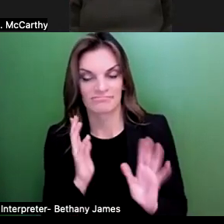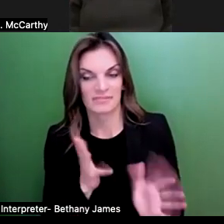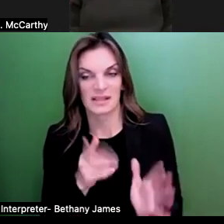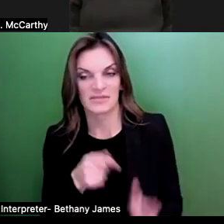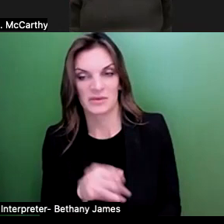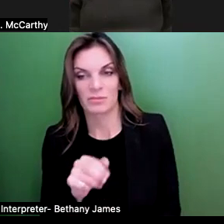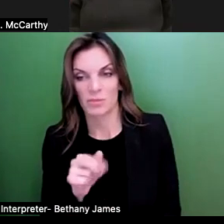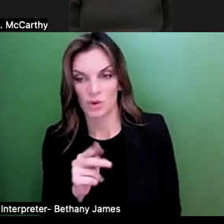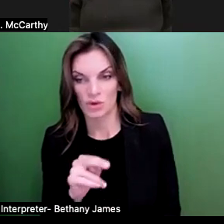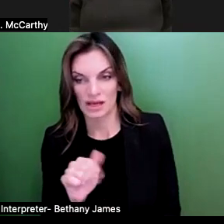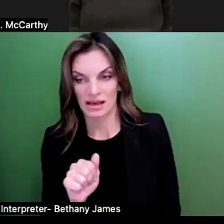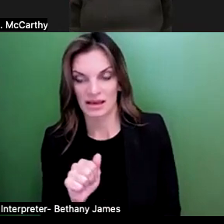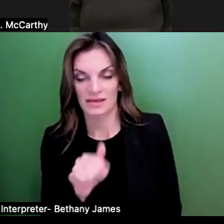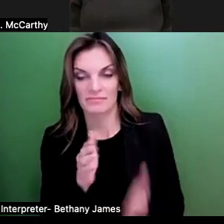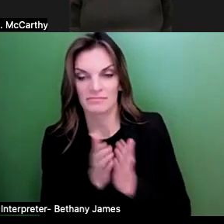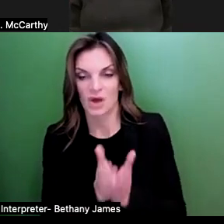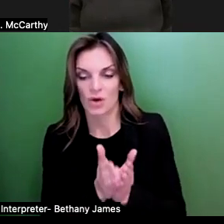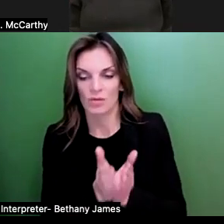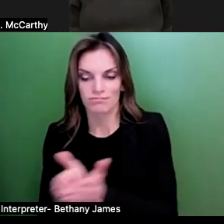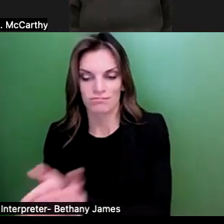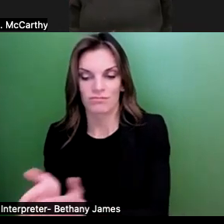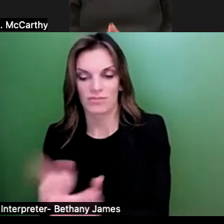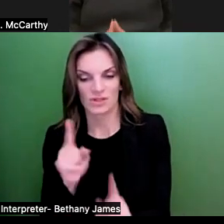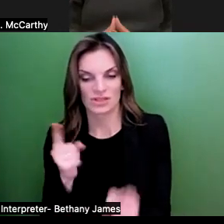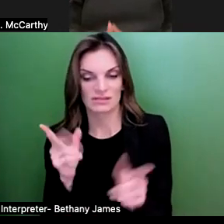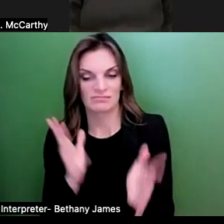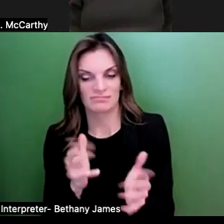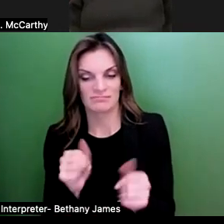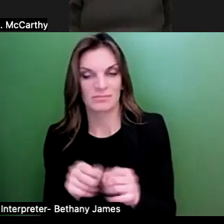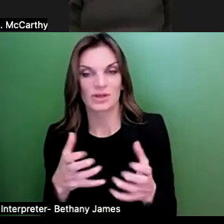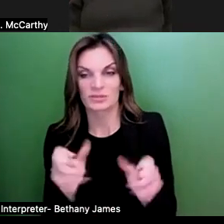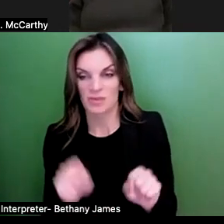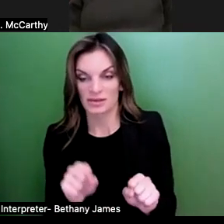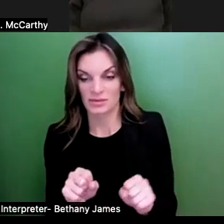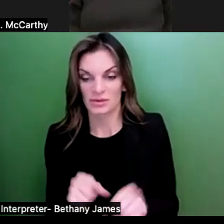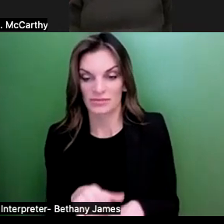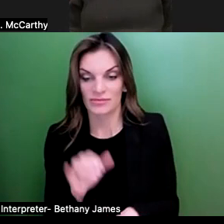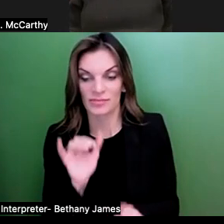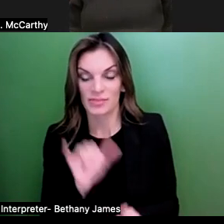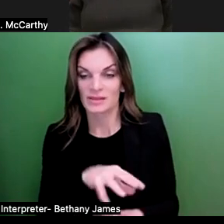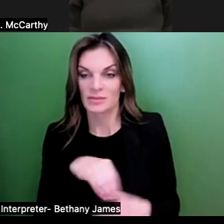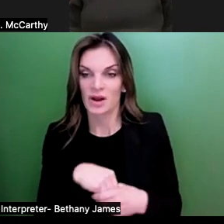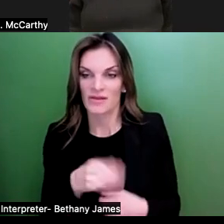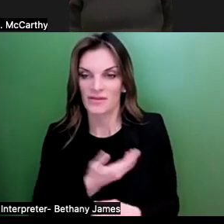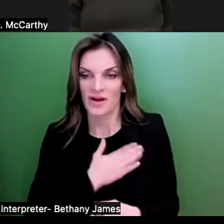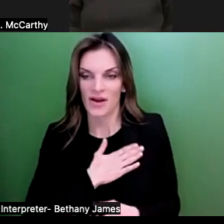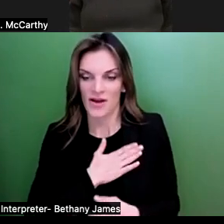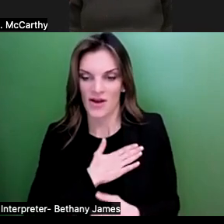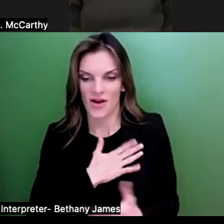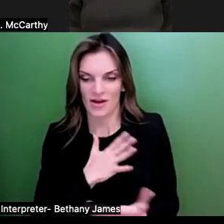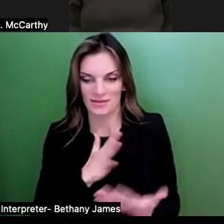marina as much of it as possible as it is. It's part of the tapestry of town. Nowhere else can you